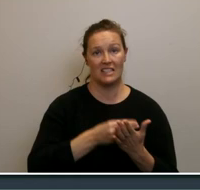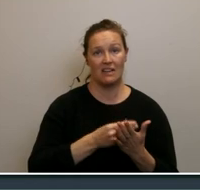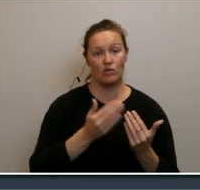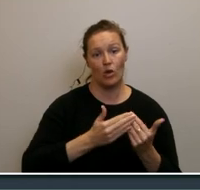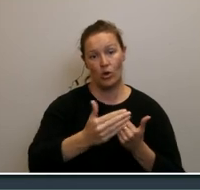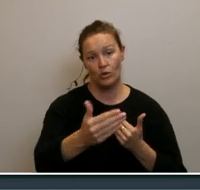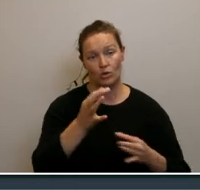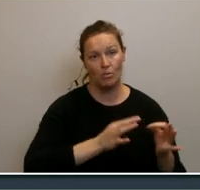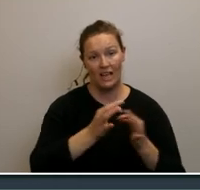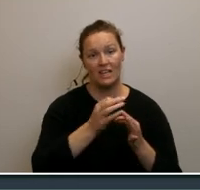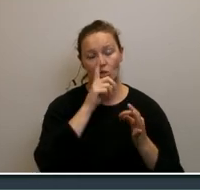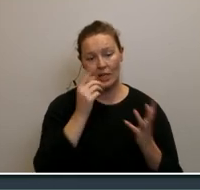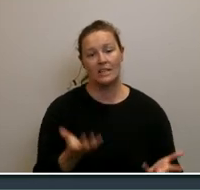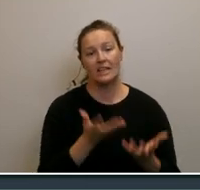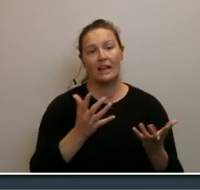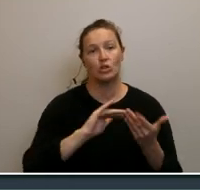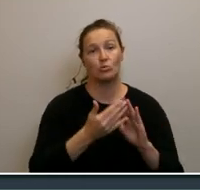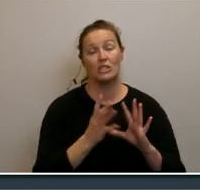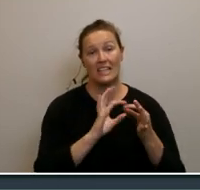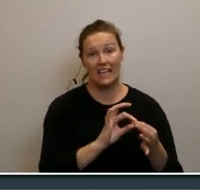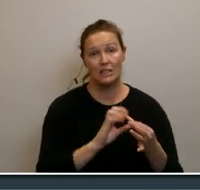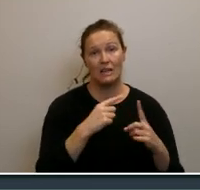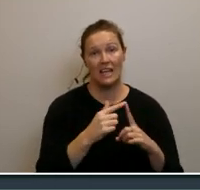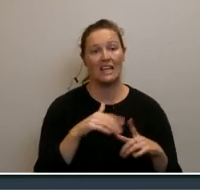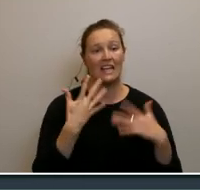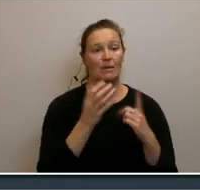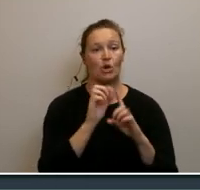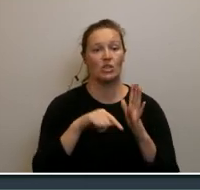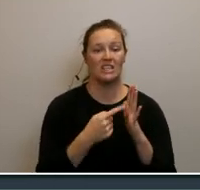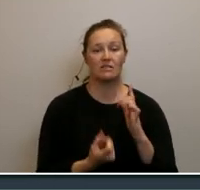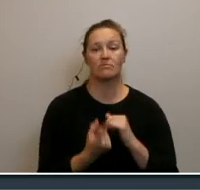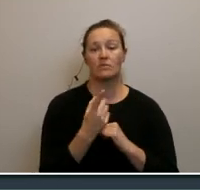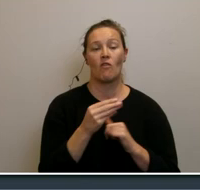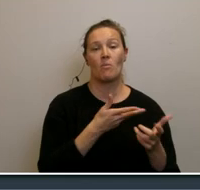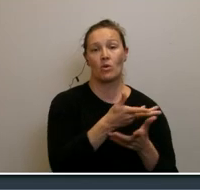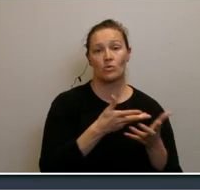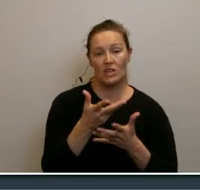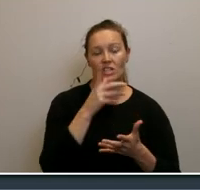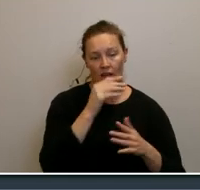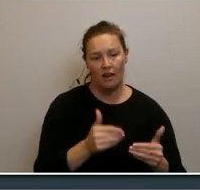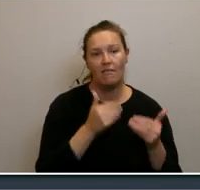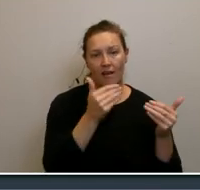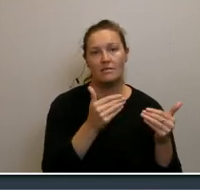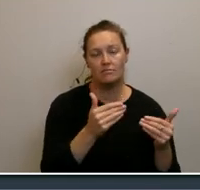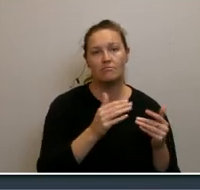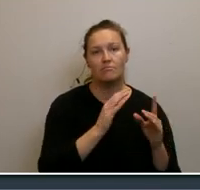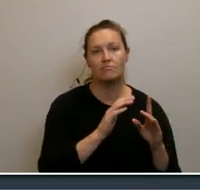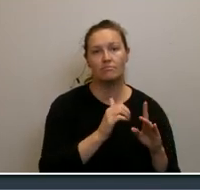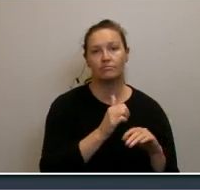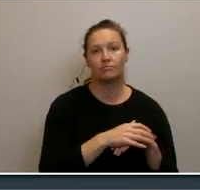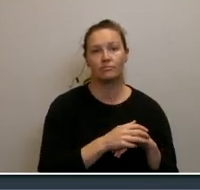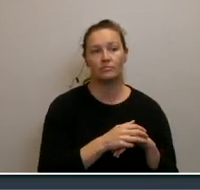in the long-term plans to foster community engagement and advance any projects that come out of such consultation that target reducing